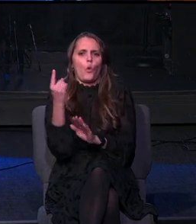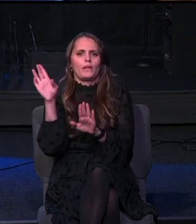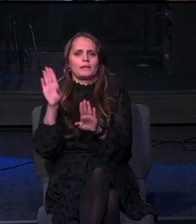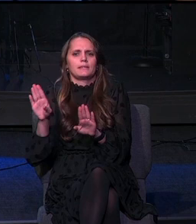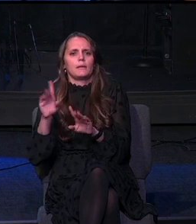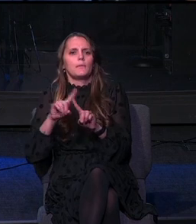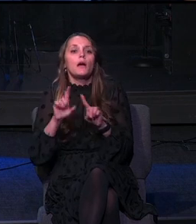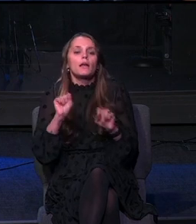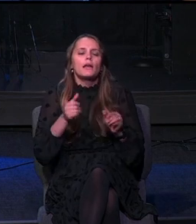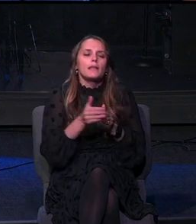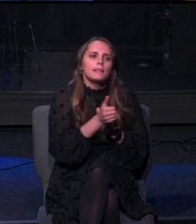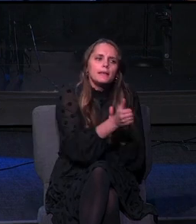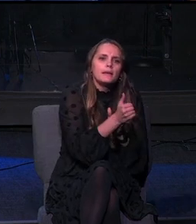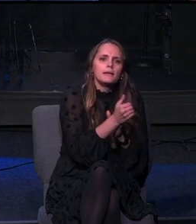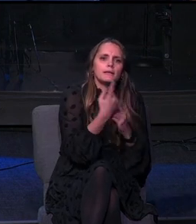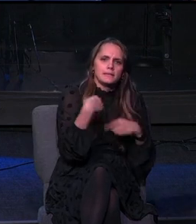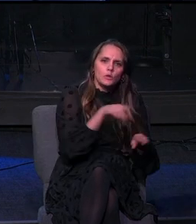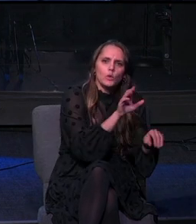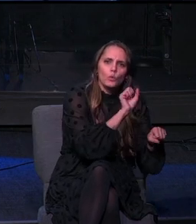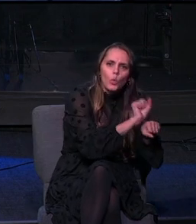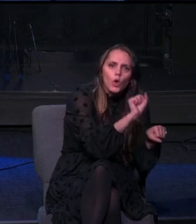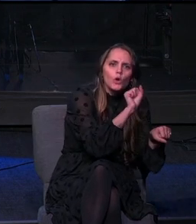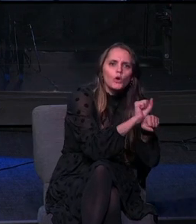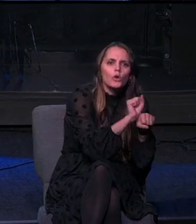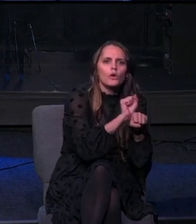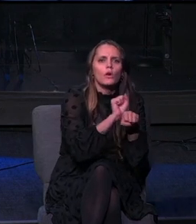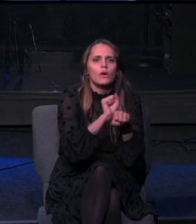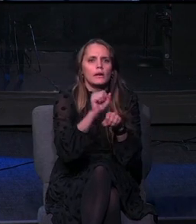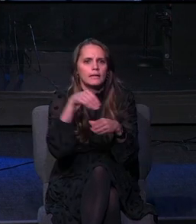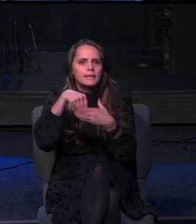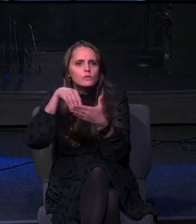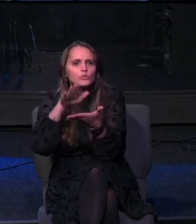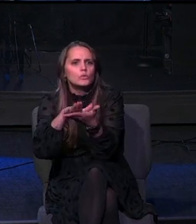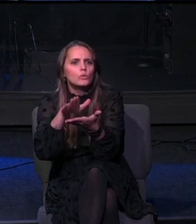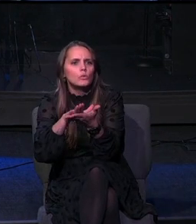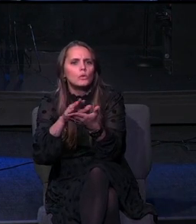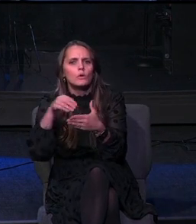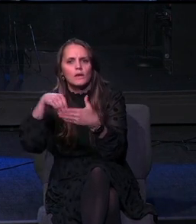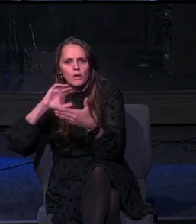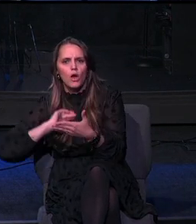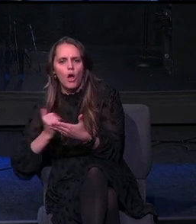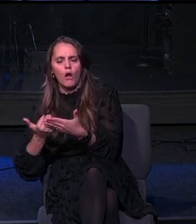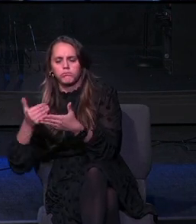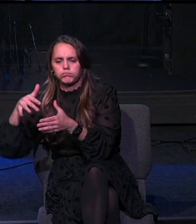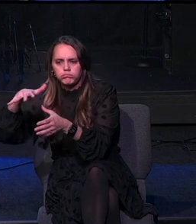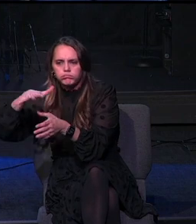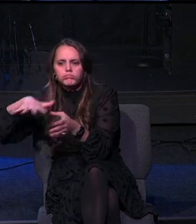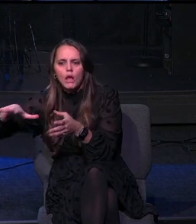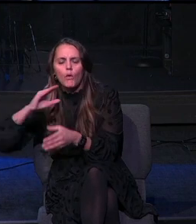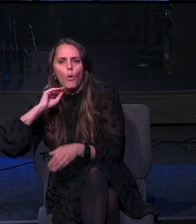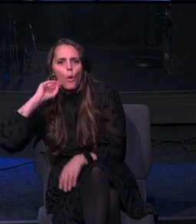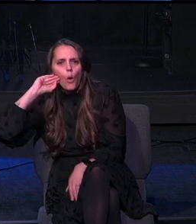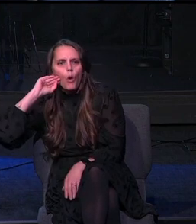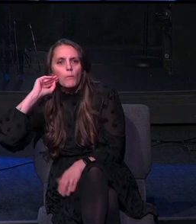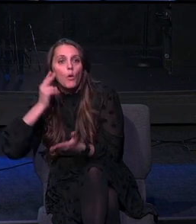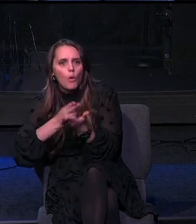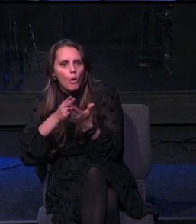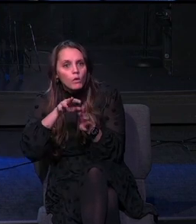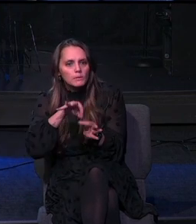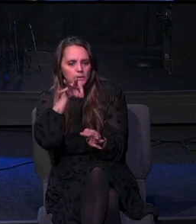our workplaces and in our schools, in our neighborhoods, in our families. The Holy Spirit is alive and